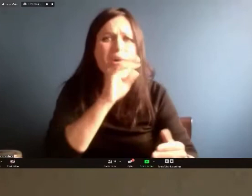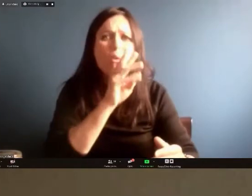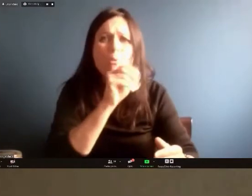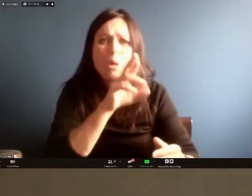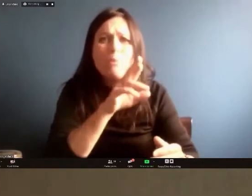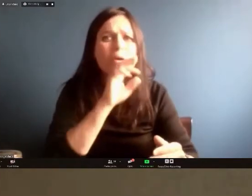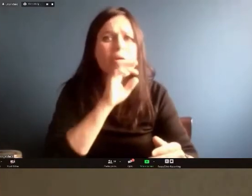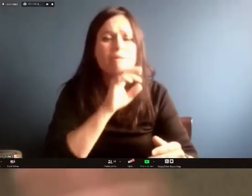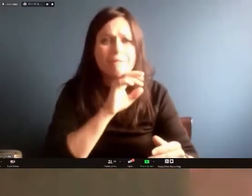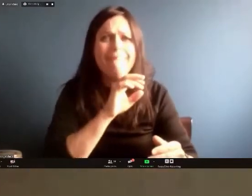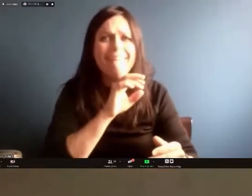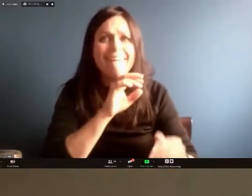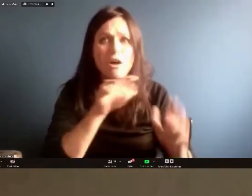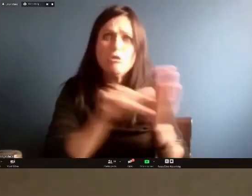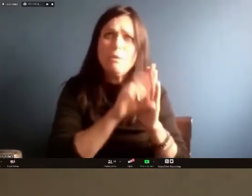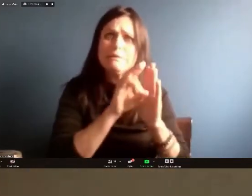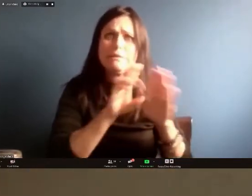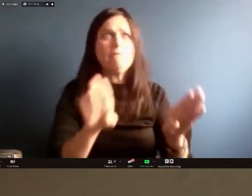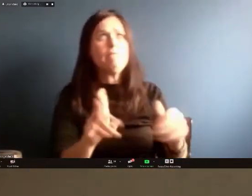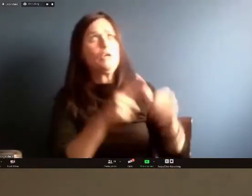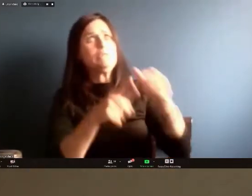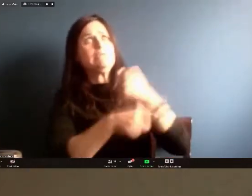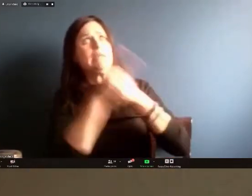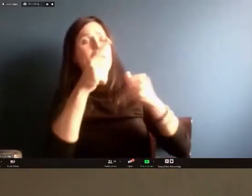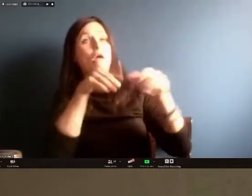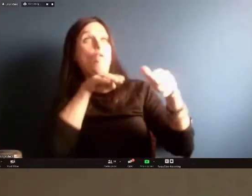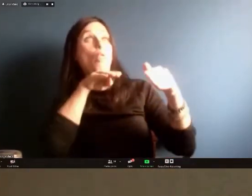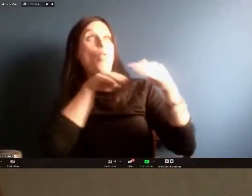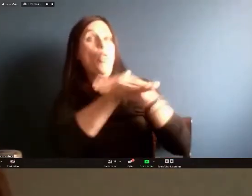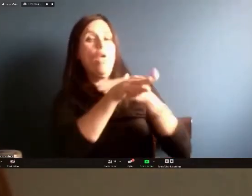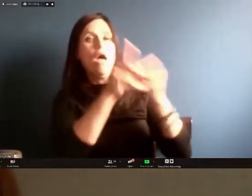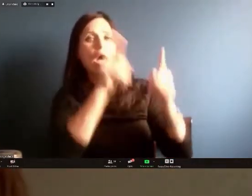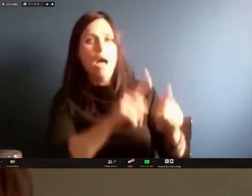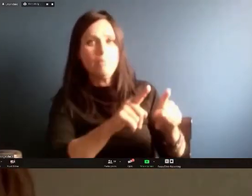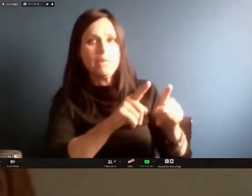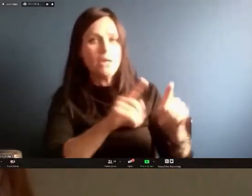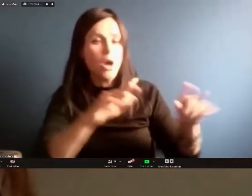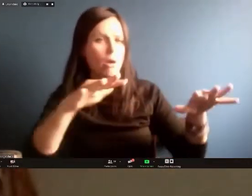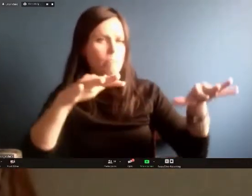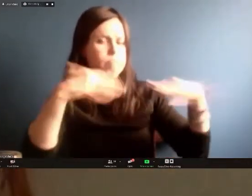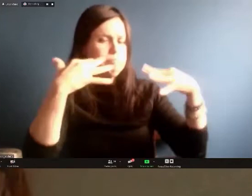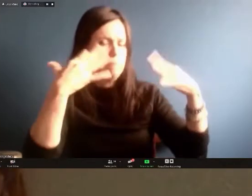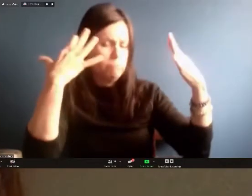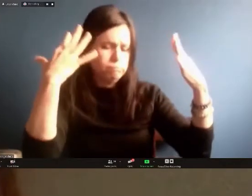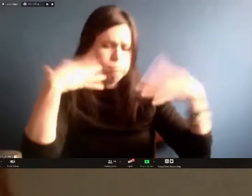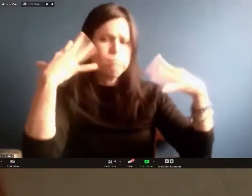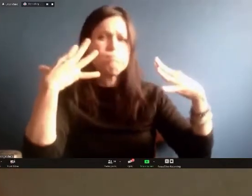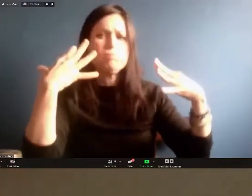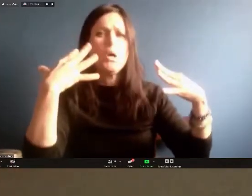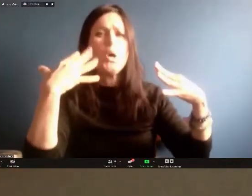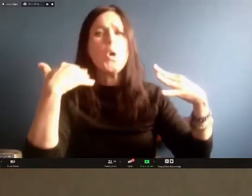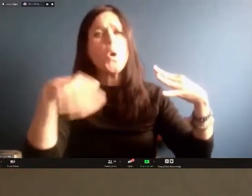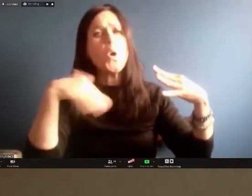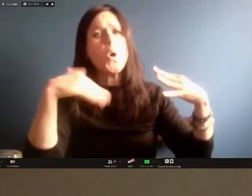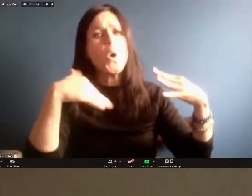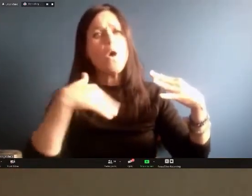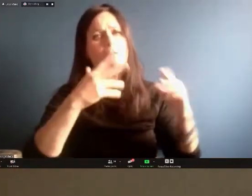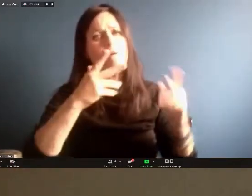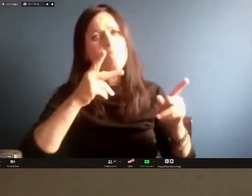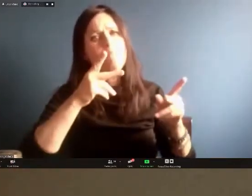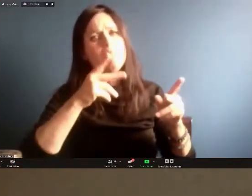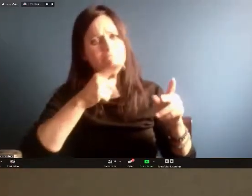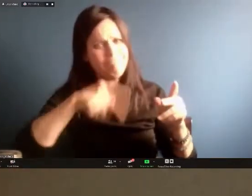defining him in the eyes of all of his classmates, a very embarrassing, humiliating thing. And